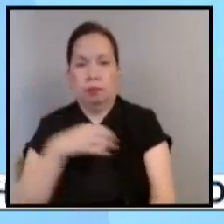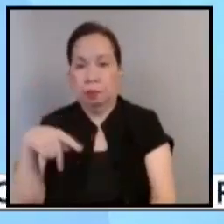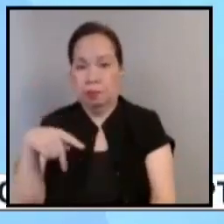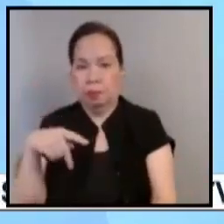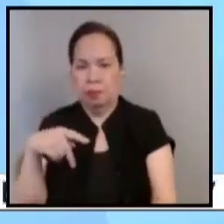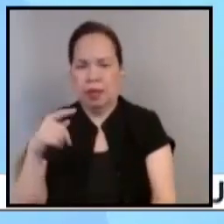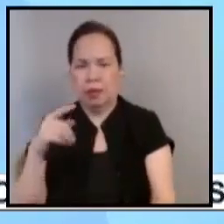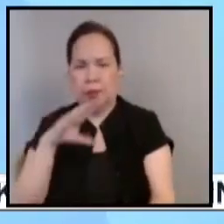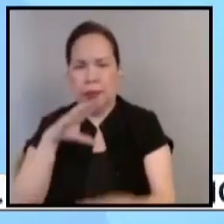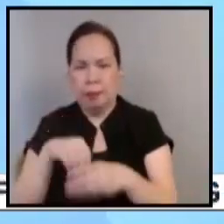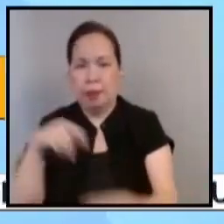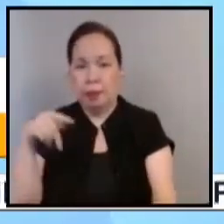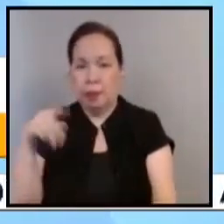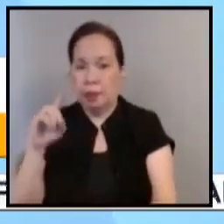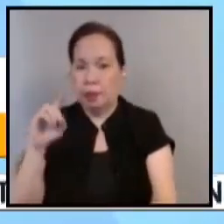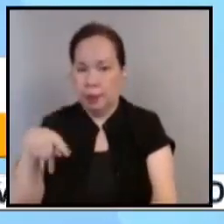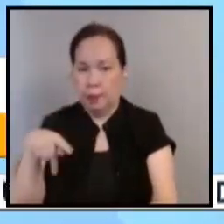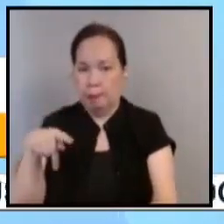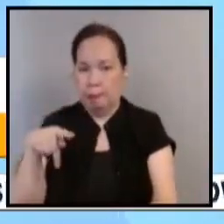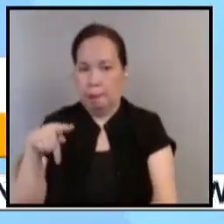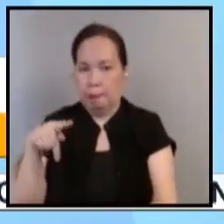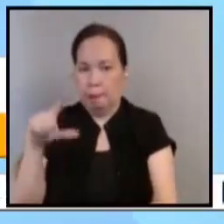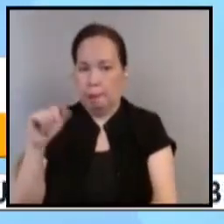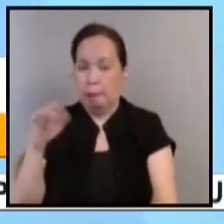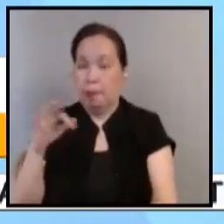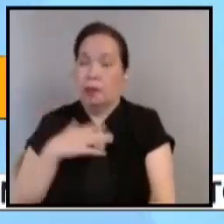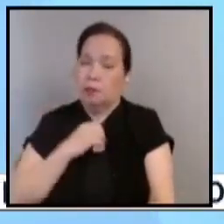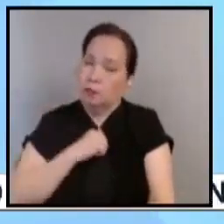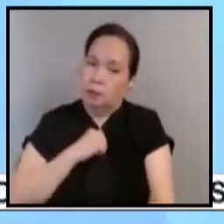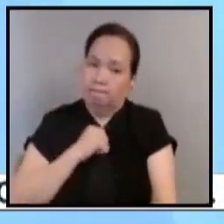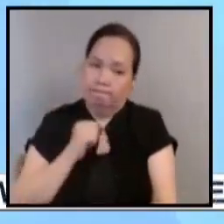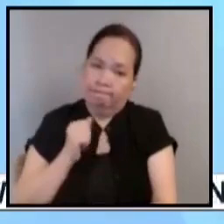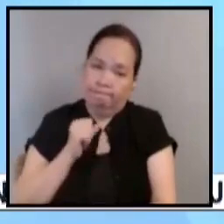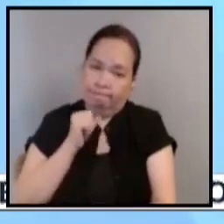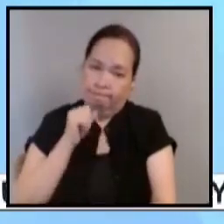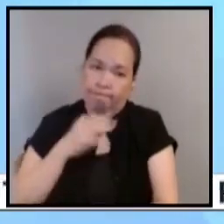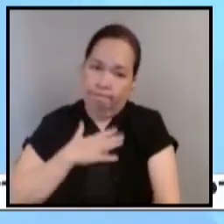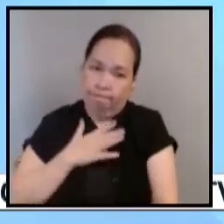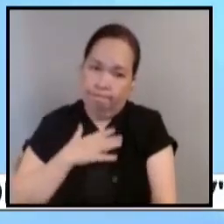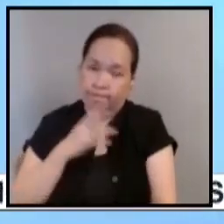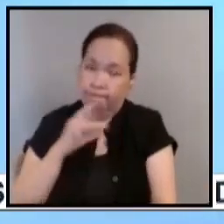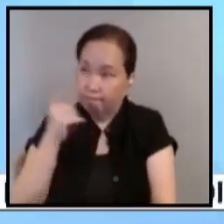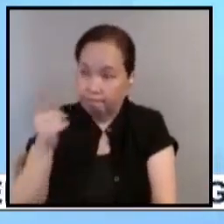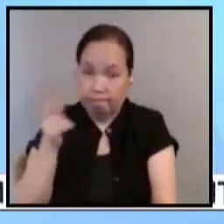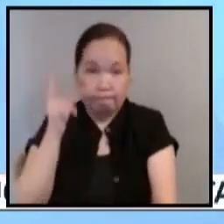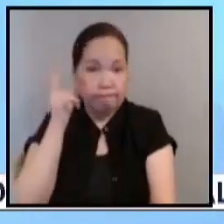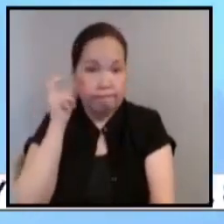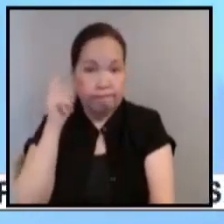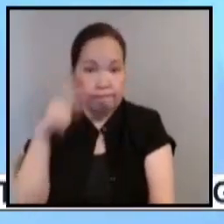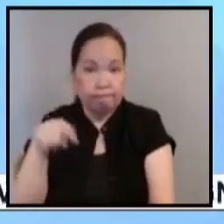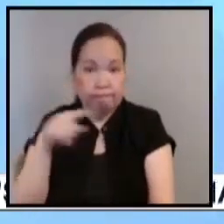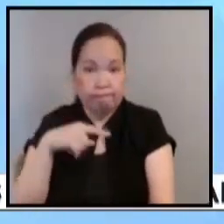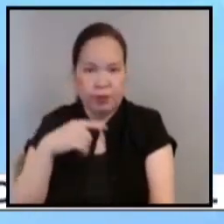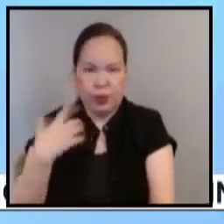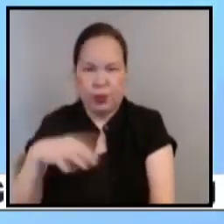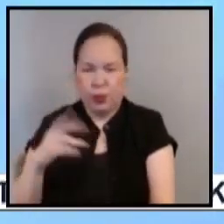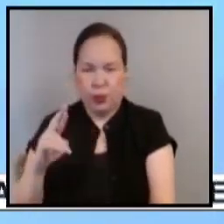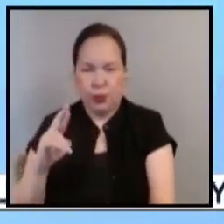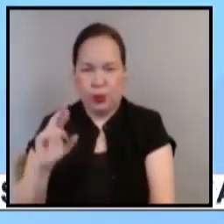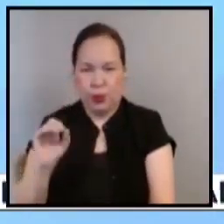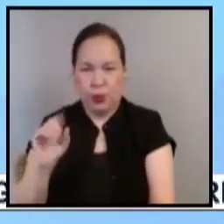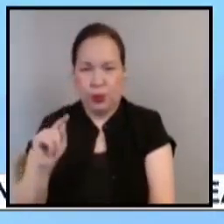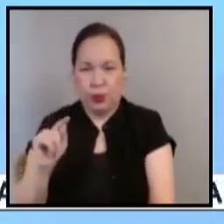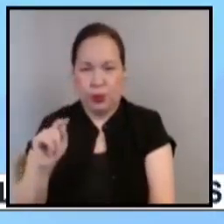hate to say this, Mr. Chairman, but when I heard the word rotten, of